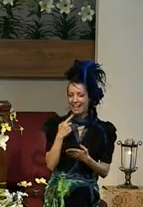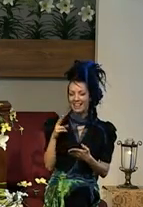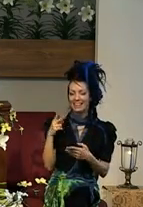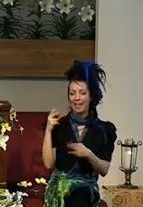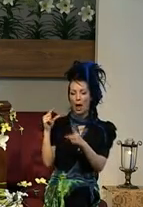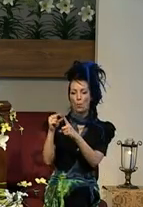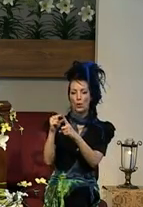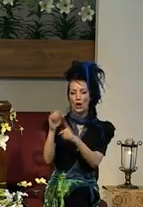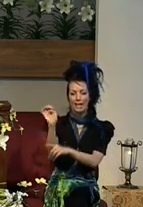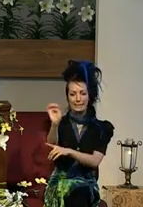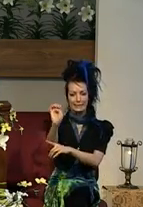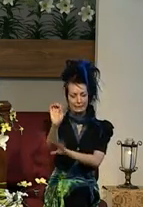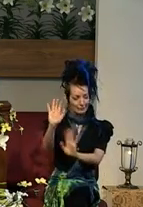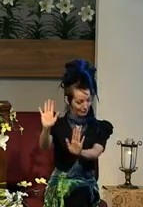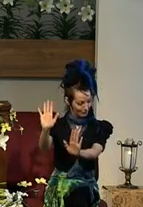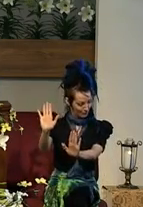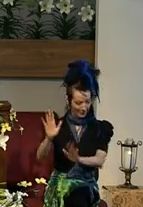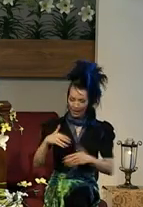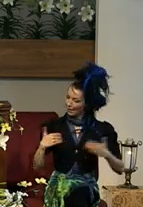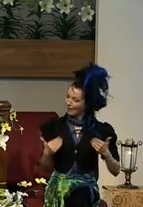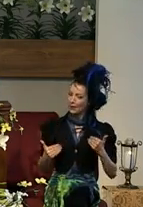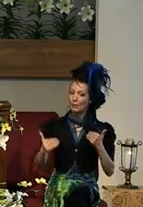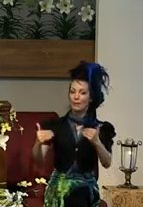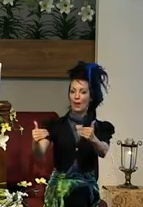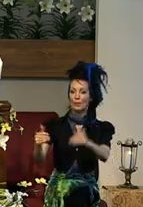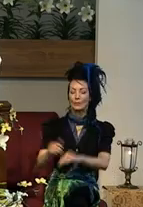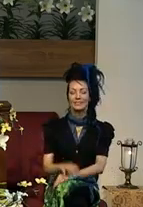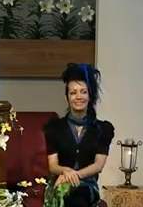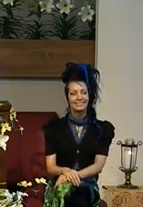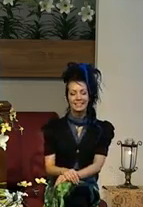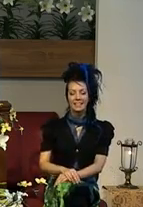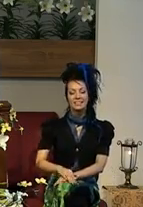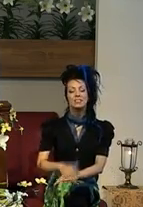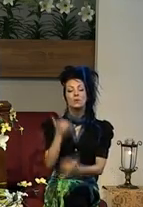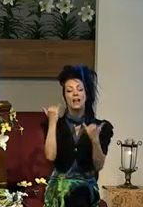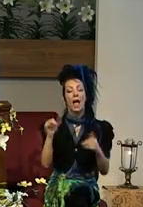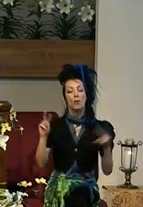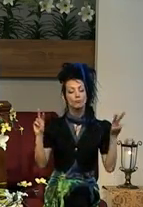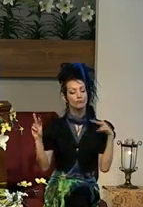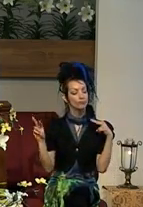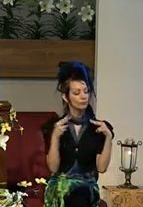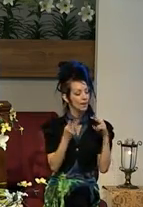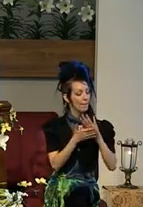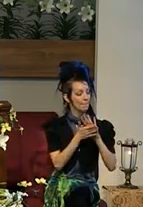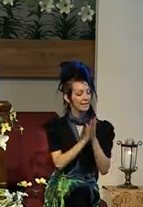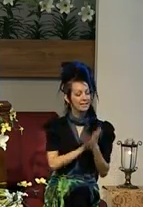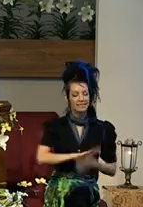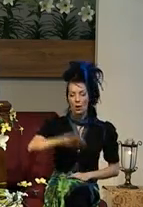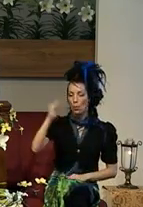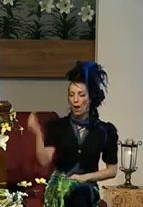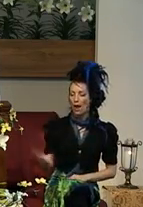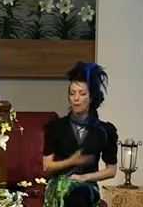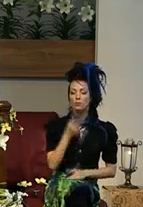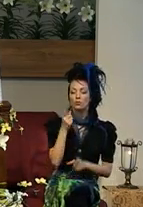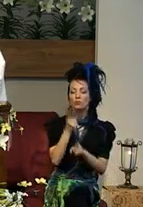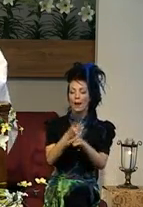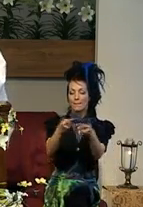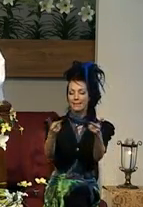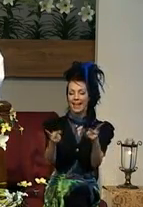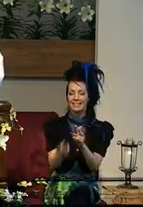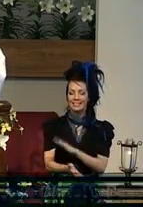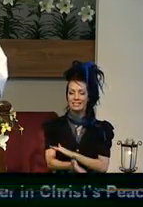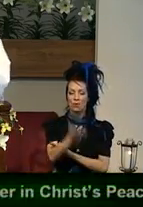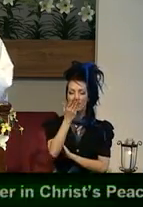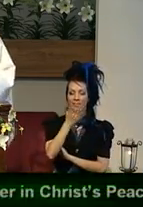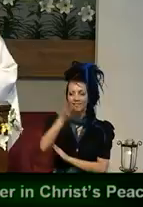morning, but oh well, here we go. So let's turn to one another now and offer a sign of peace and welcome. We're in the right place this morning. God bless